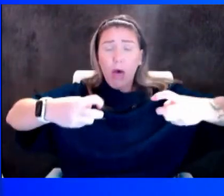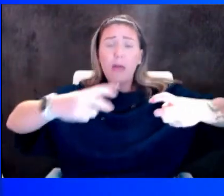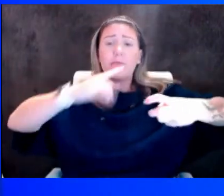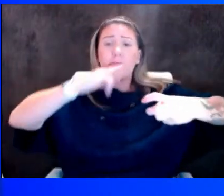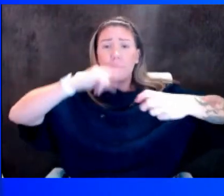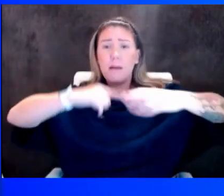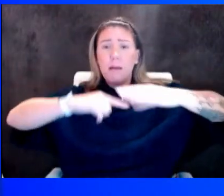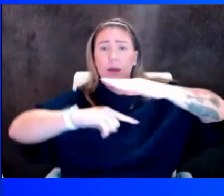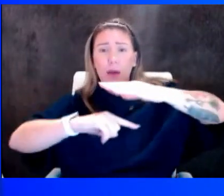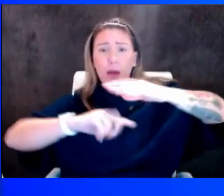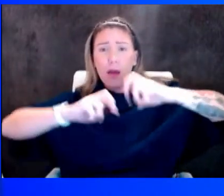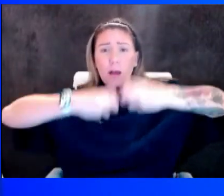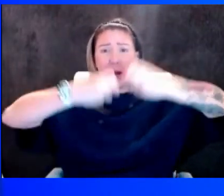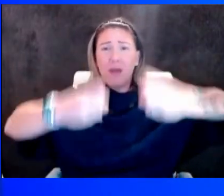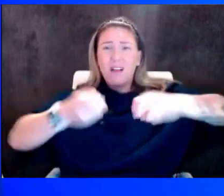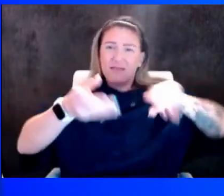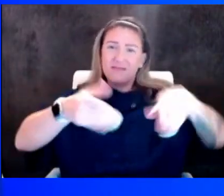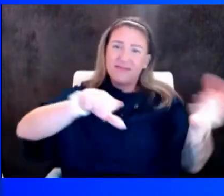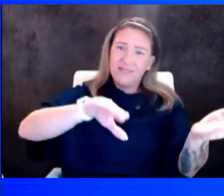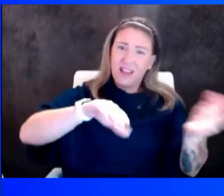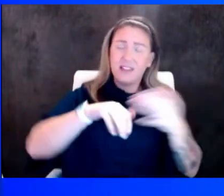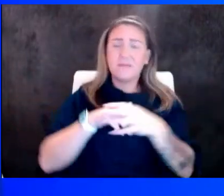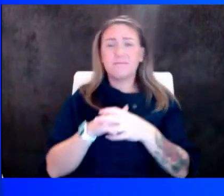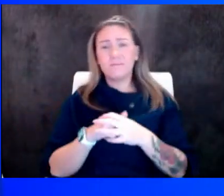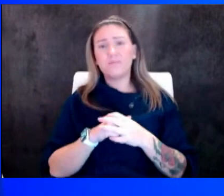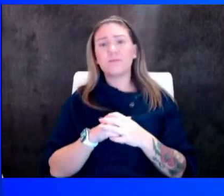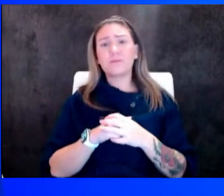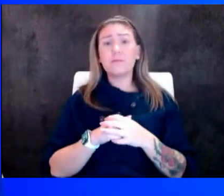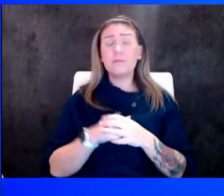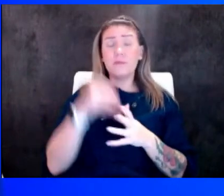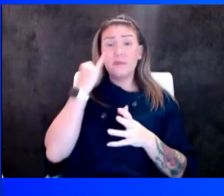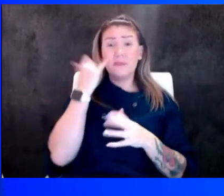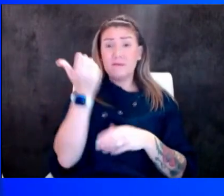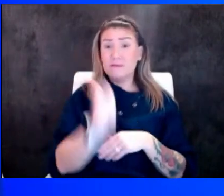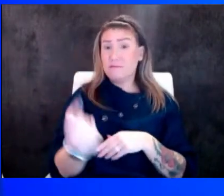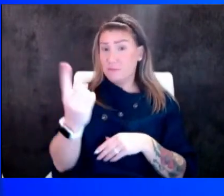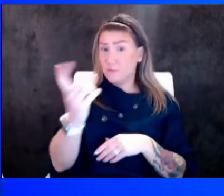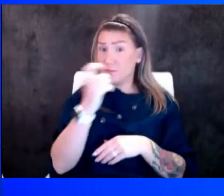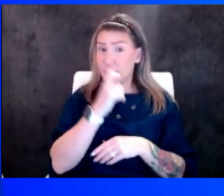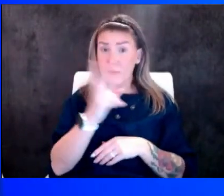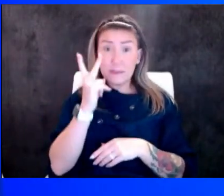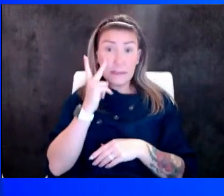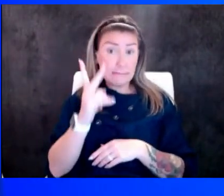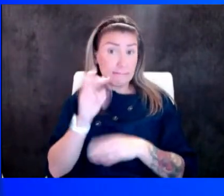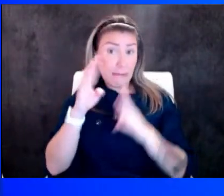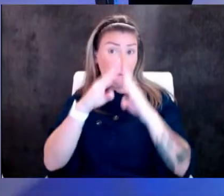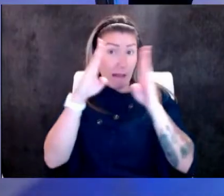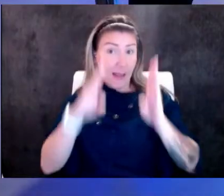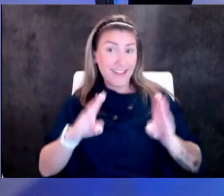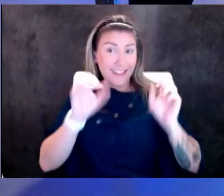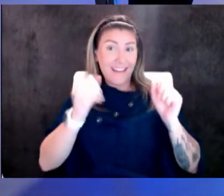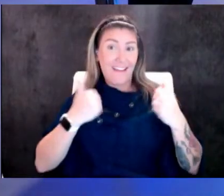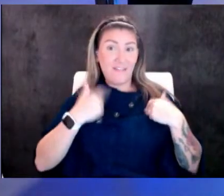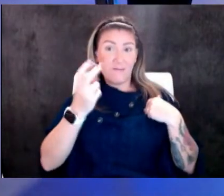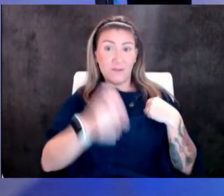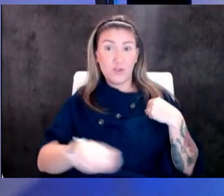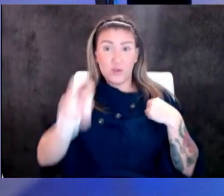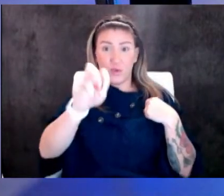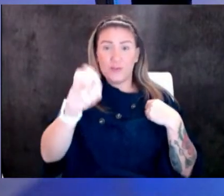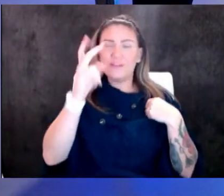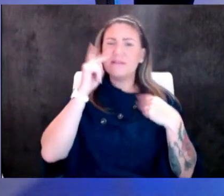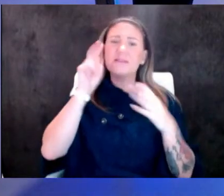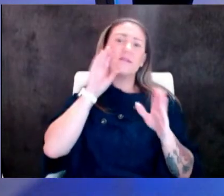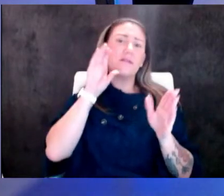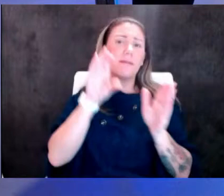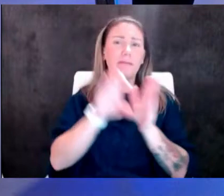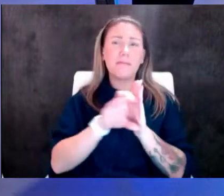so I think that if anyone hasn't checked out Charlie's house, you can get a tour of that. Okay, so I saw in a picture there's a child